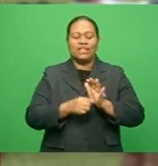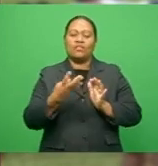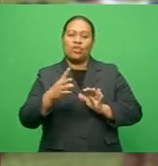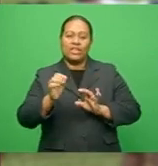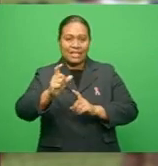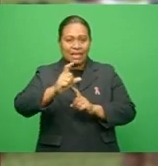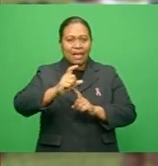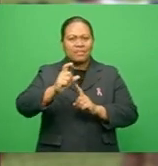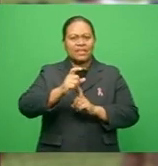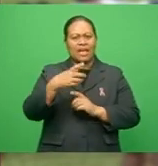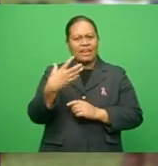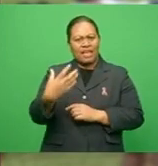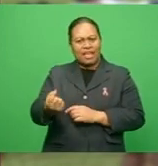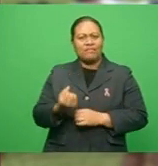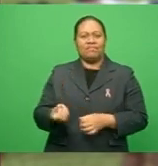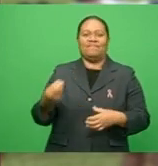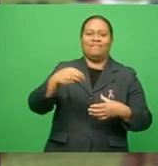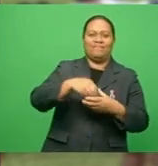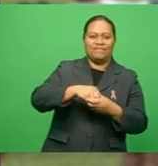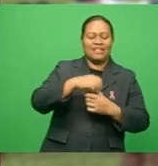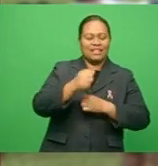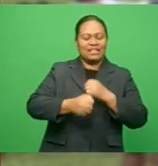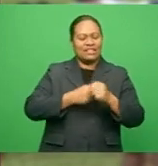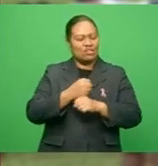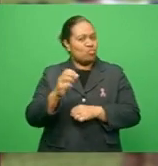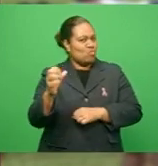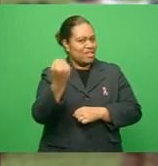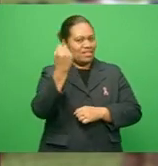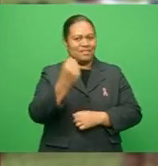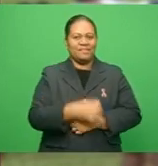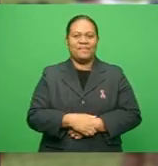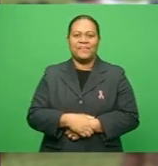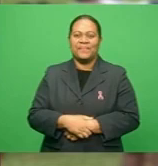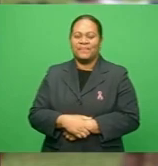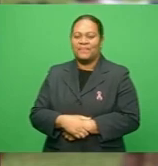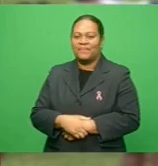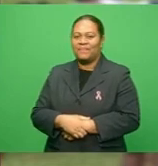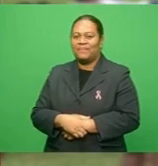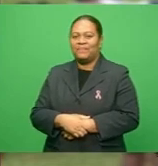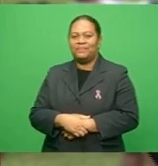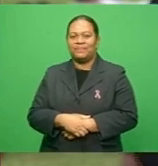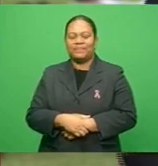Iokombo Mbose is eager to end the season with a win. Caroline Tavi has more.